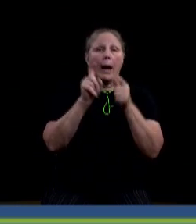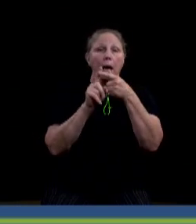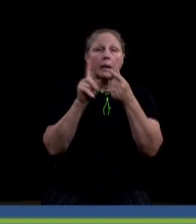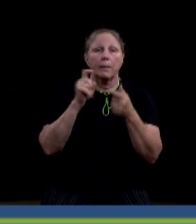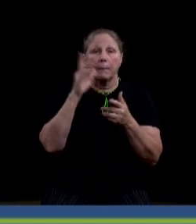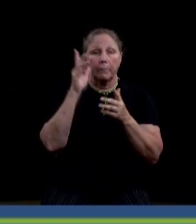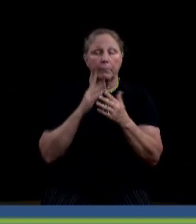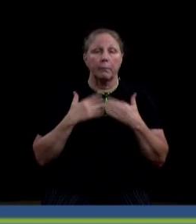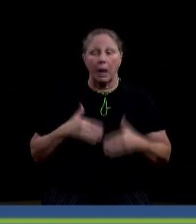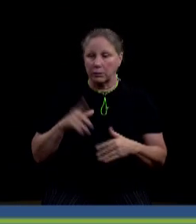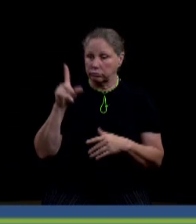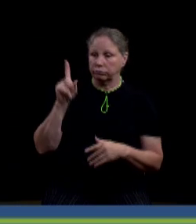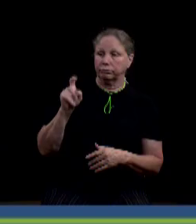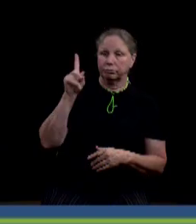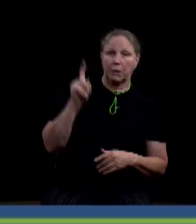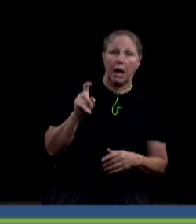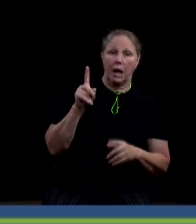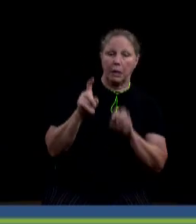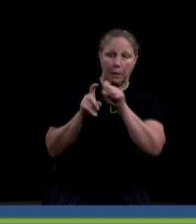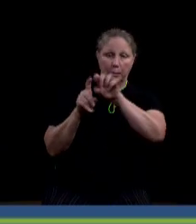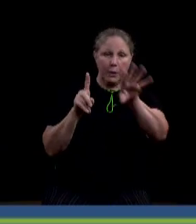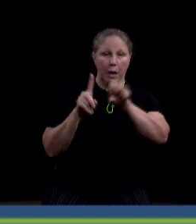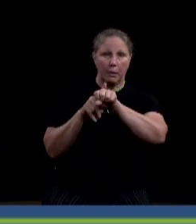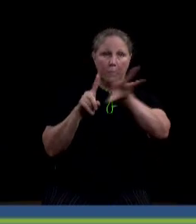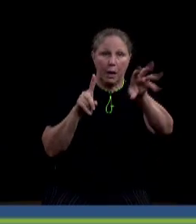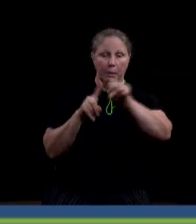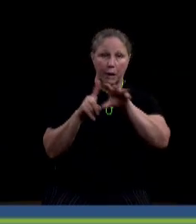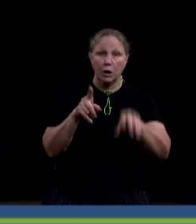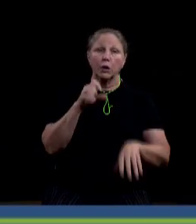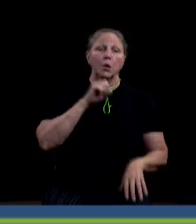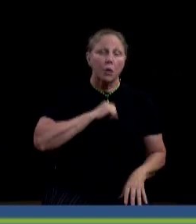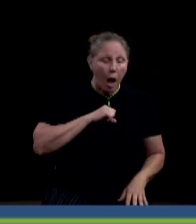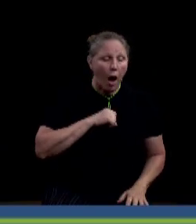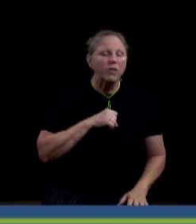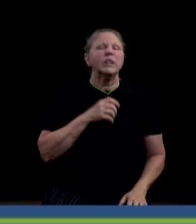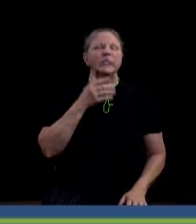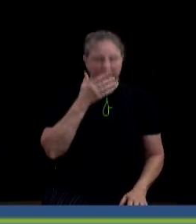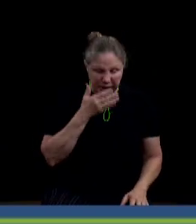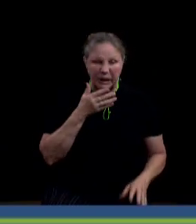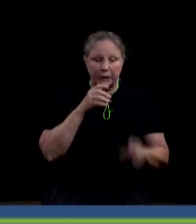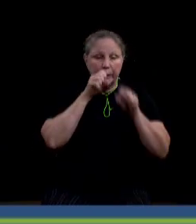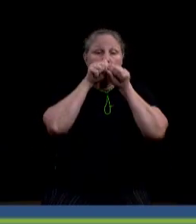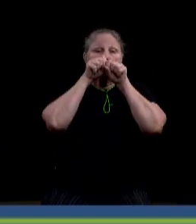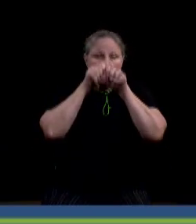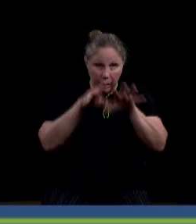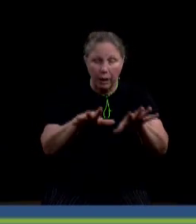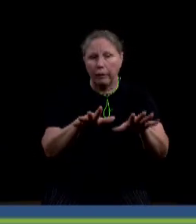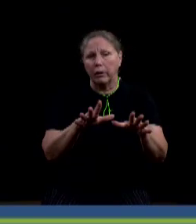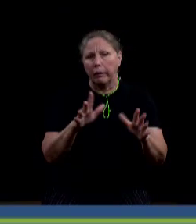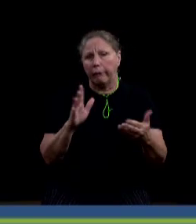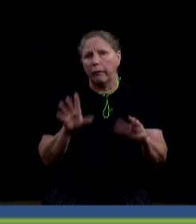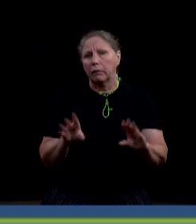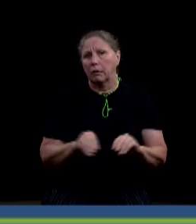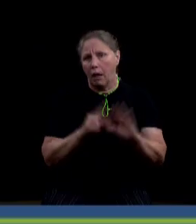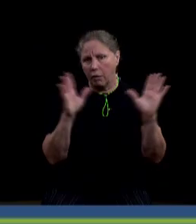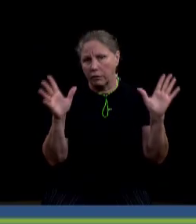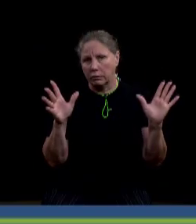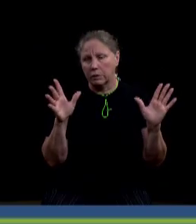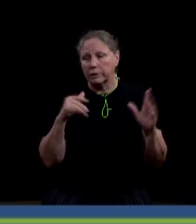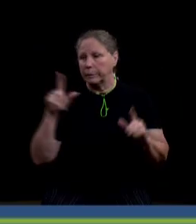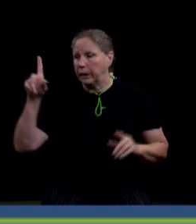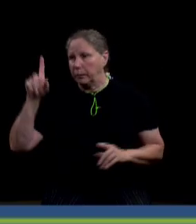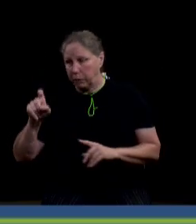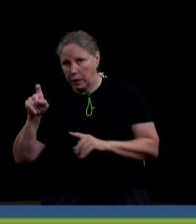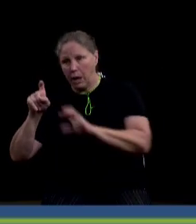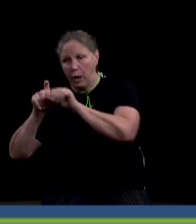Definitely when you cough or sneeze, it's obvious that aerosols and droplets are generated, but it's